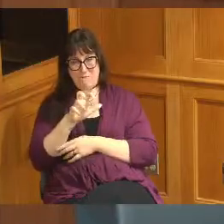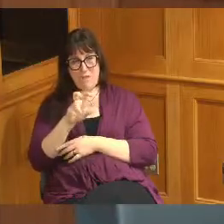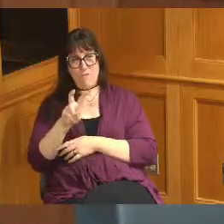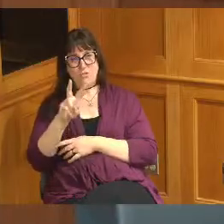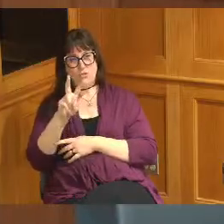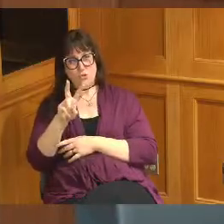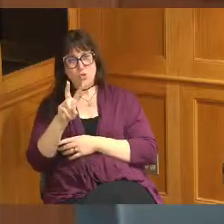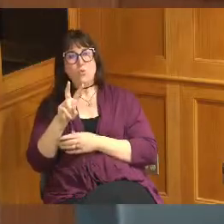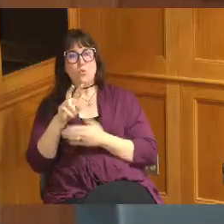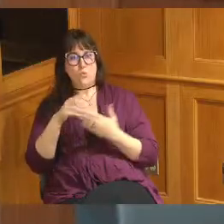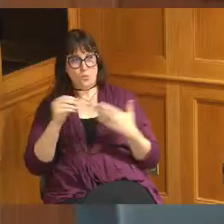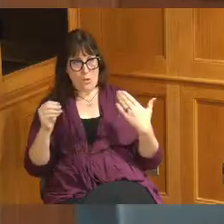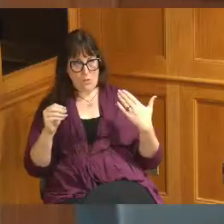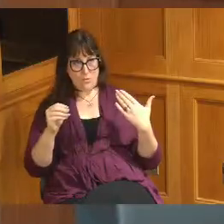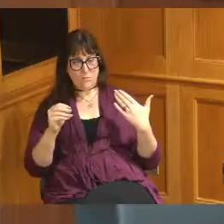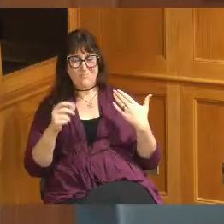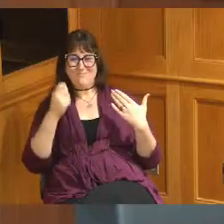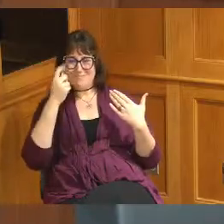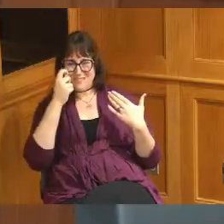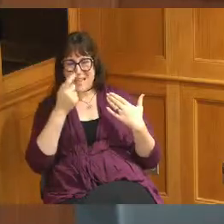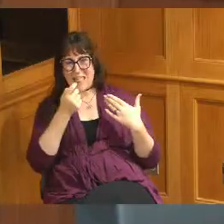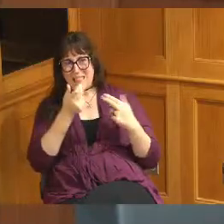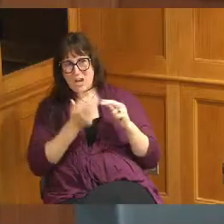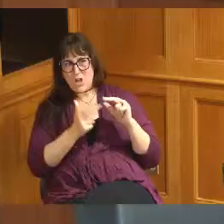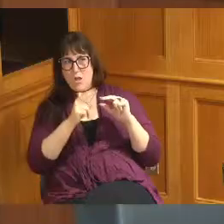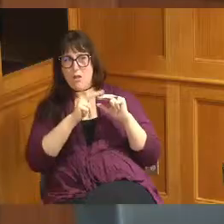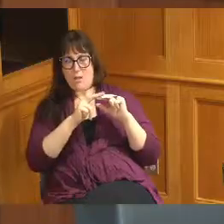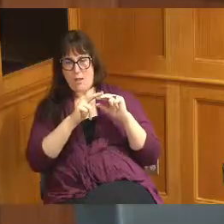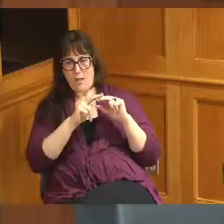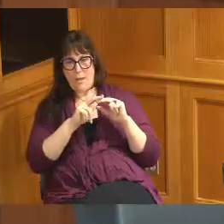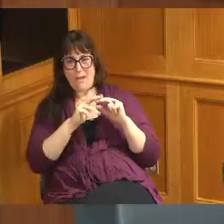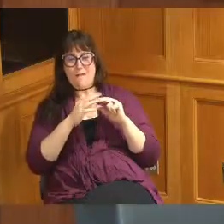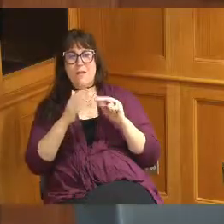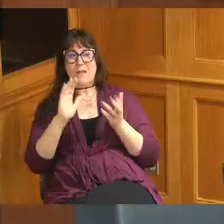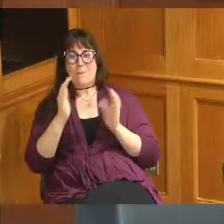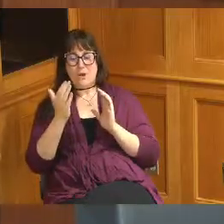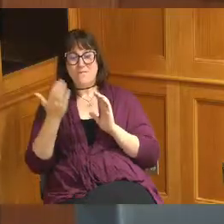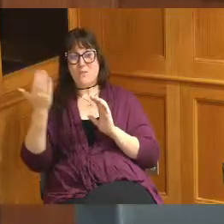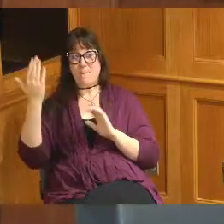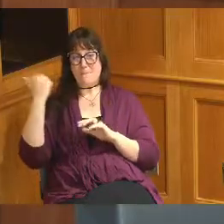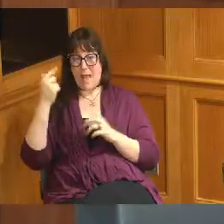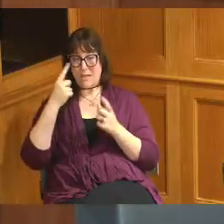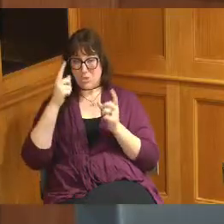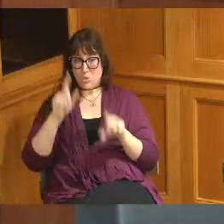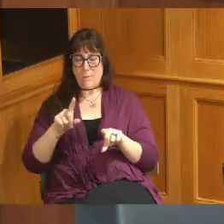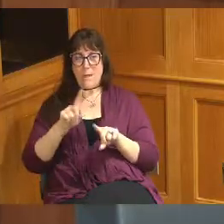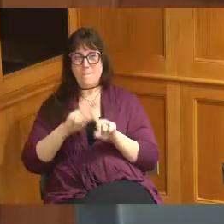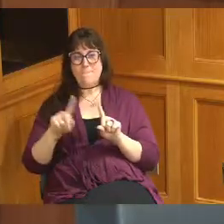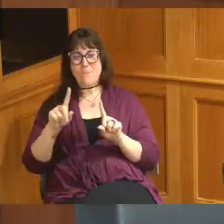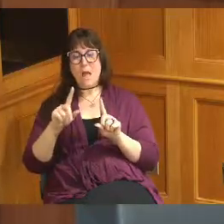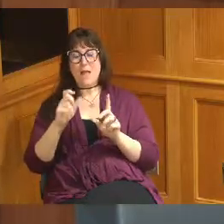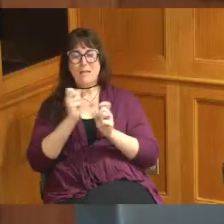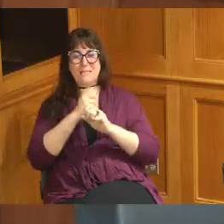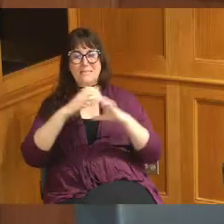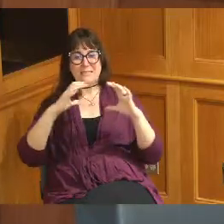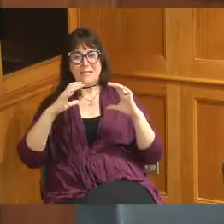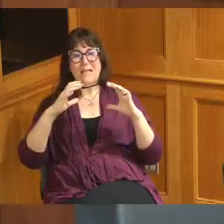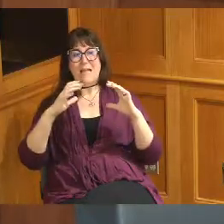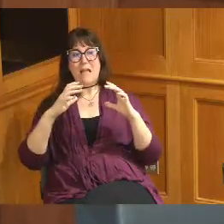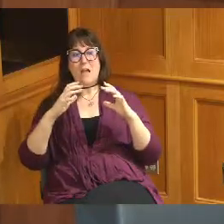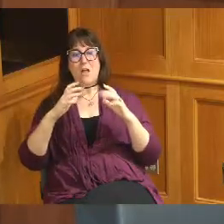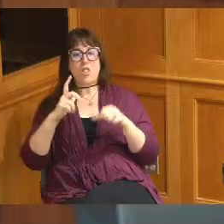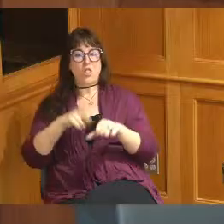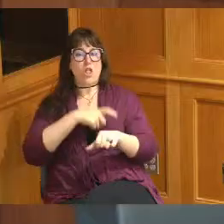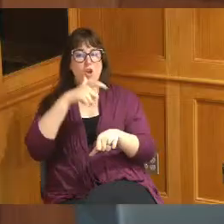$196,502. That is a little higher than past levy consulting agreements, but reflects the expanded scope for this review, the longer